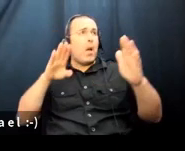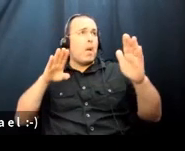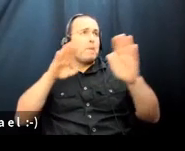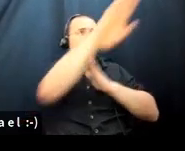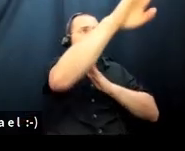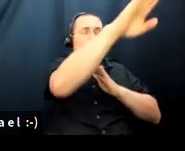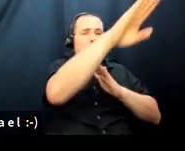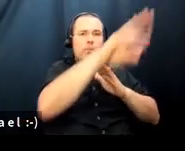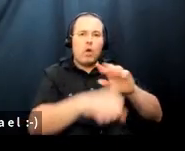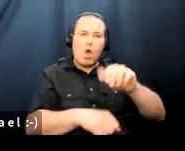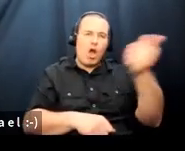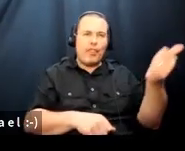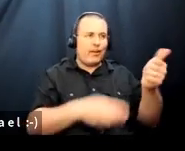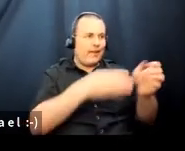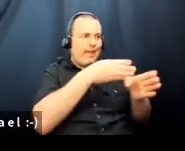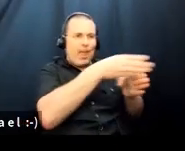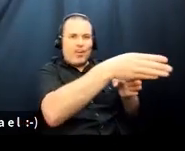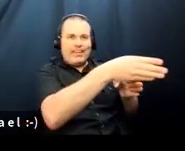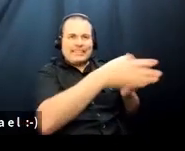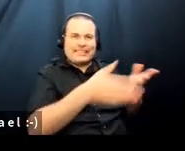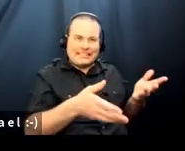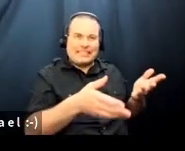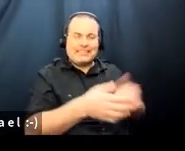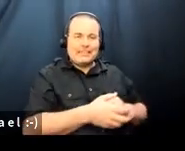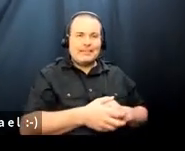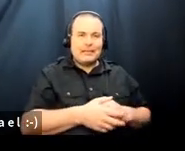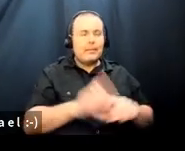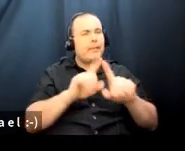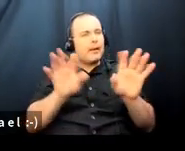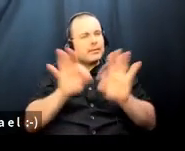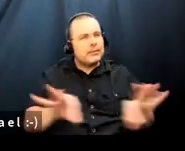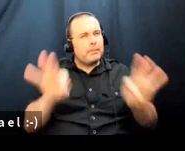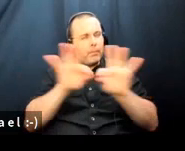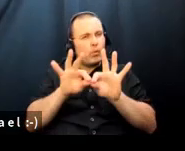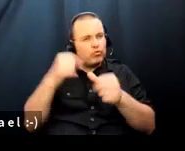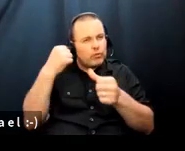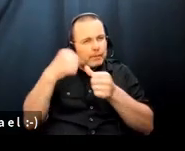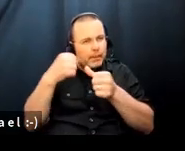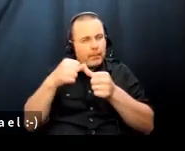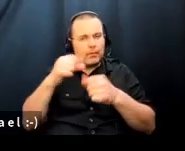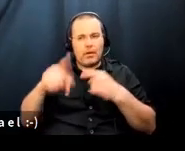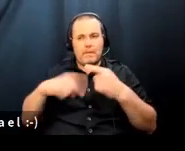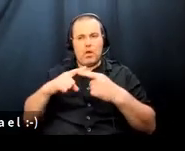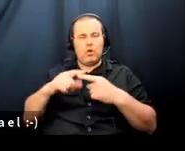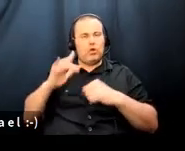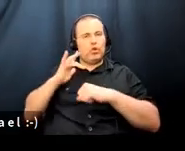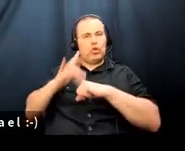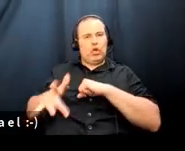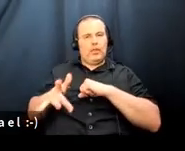area. But here's what you need to remember about early childhood